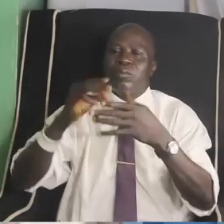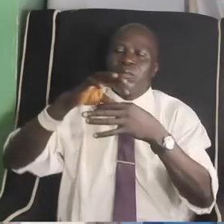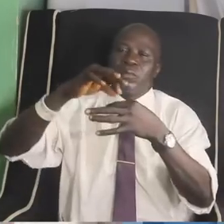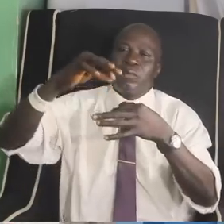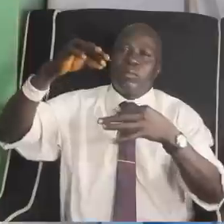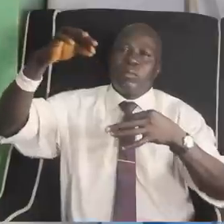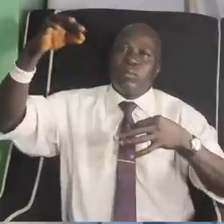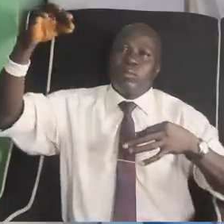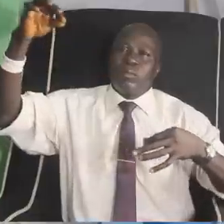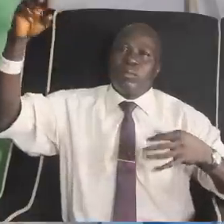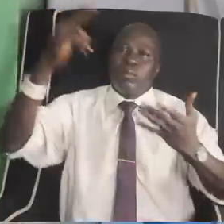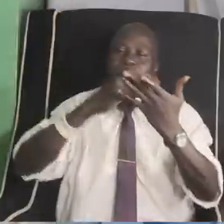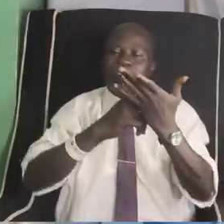e